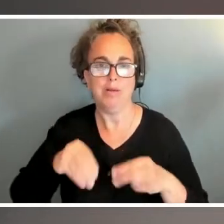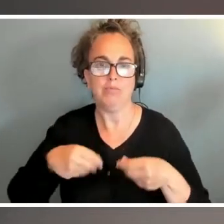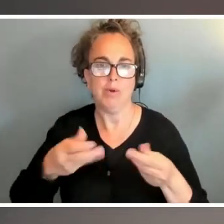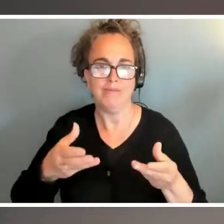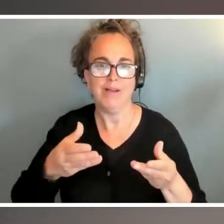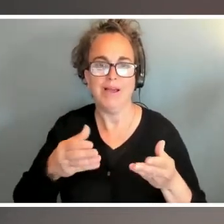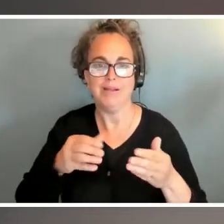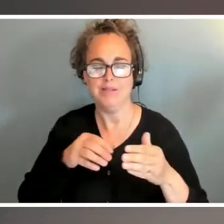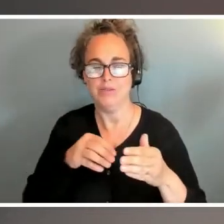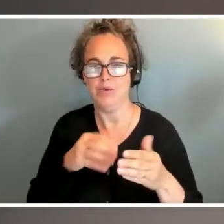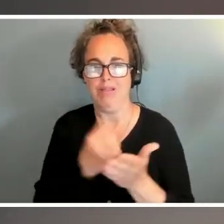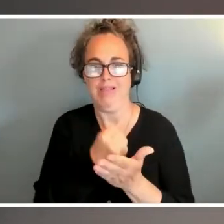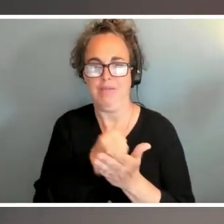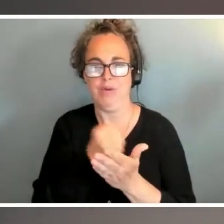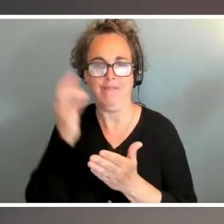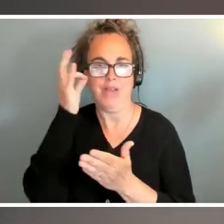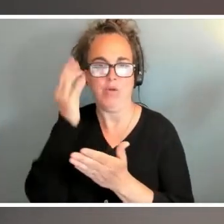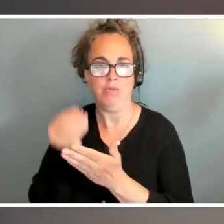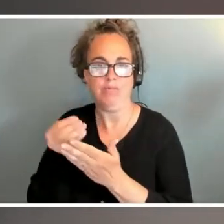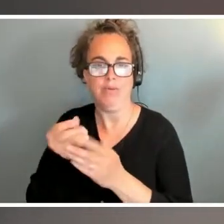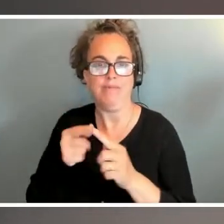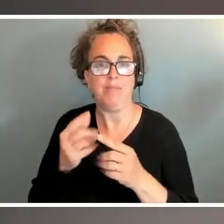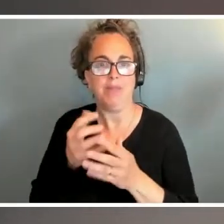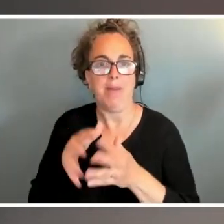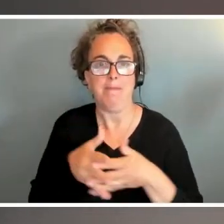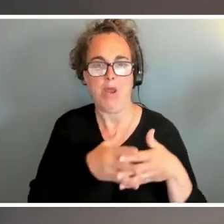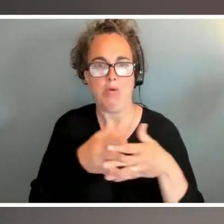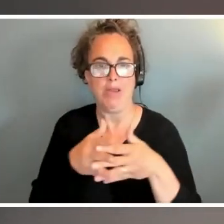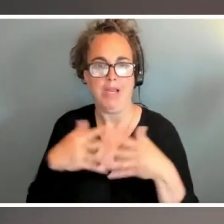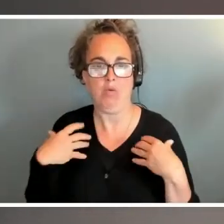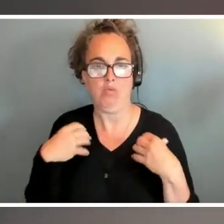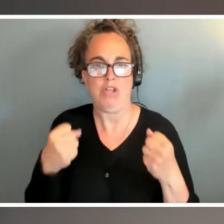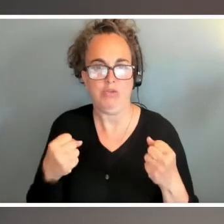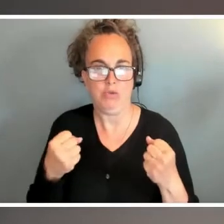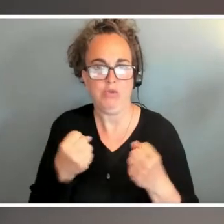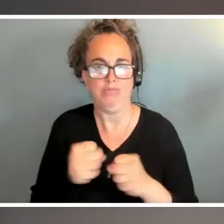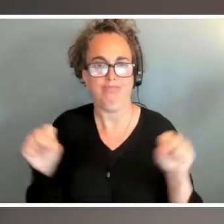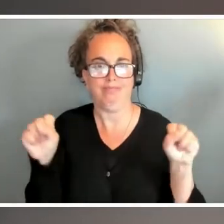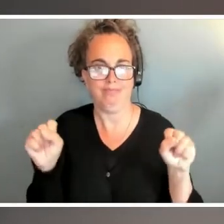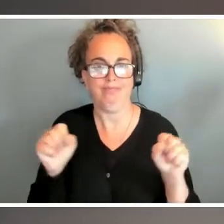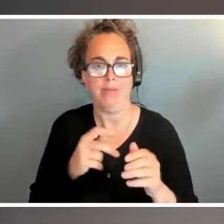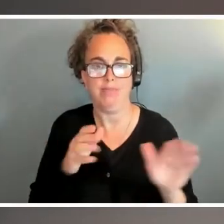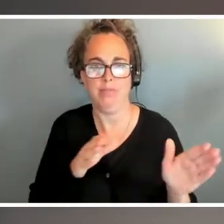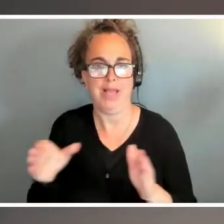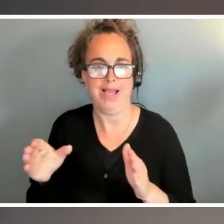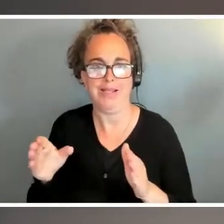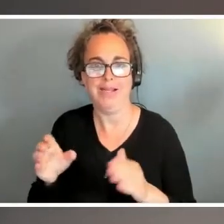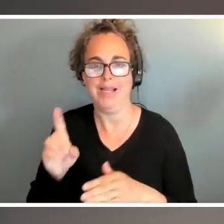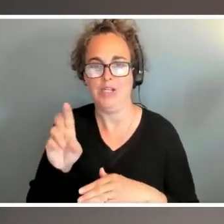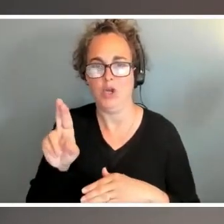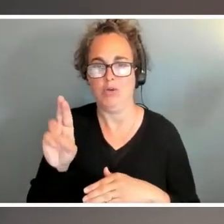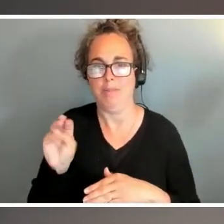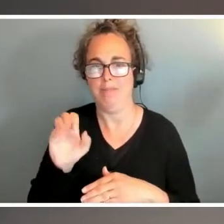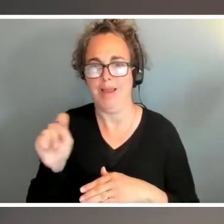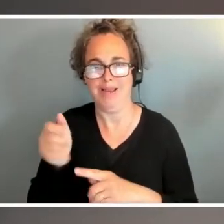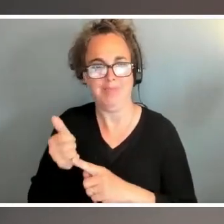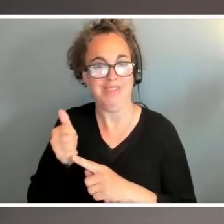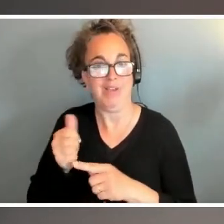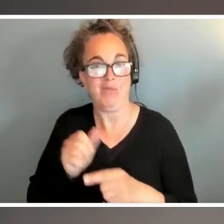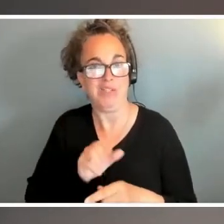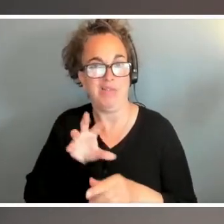federal funds from the American Rescue Plan. And even Dr. Mack was in the inaugural class of the